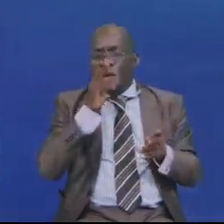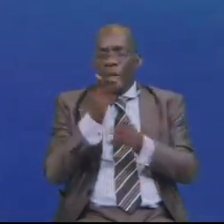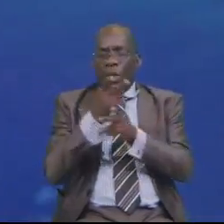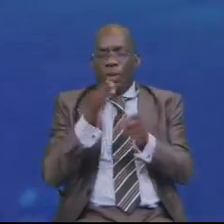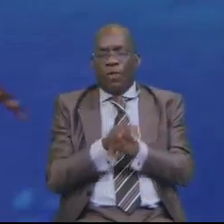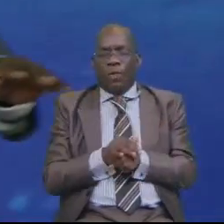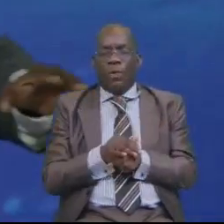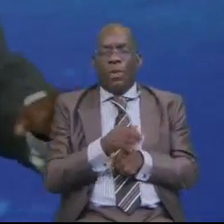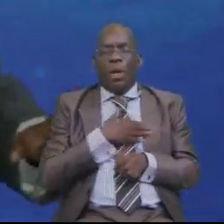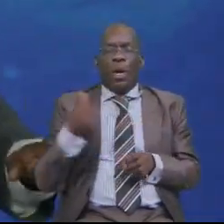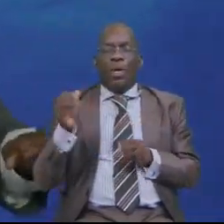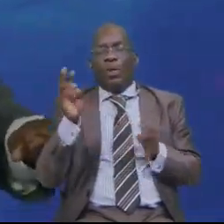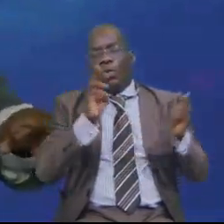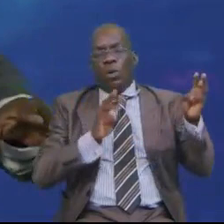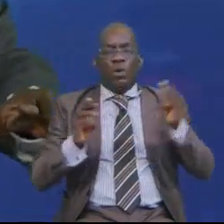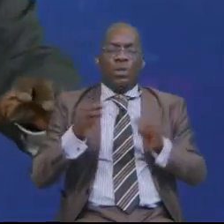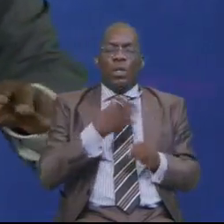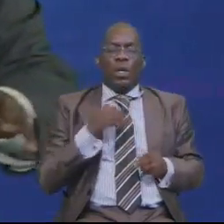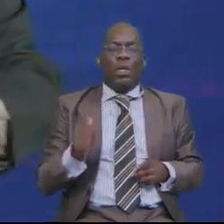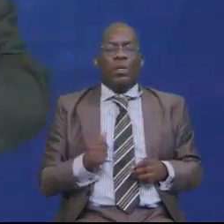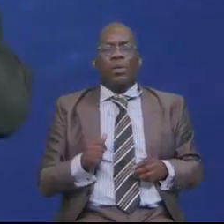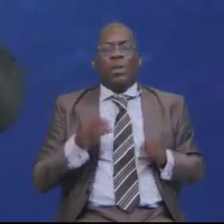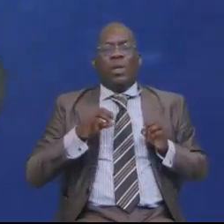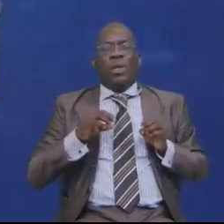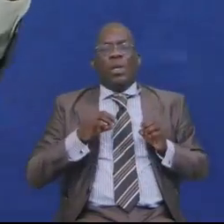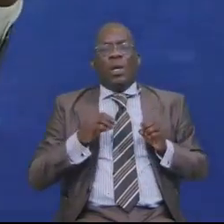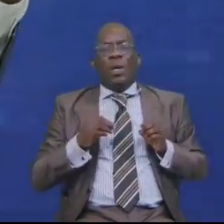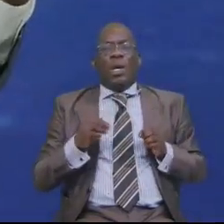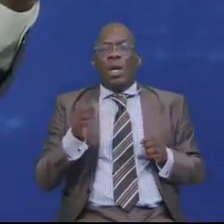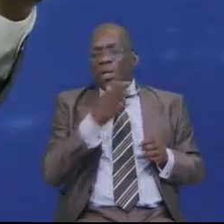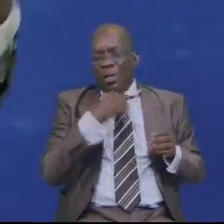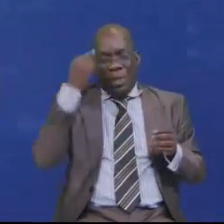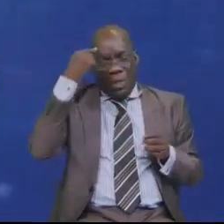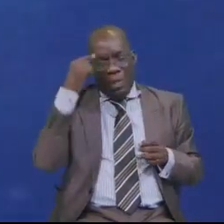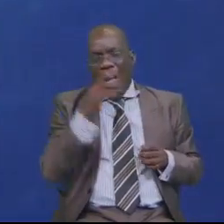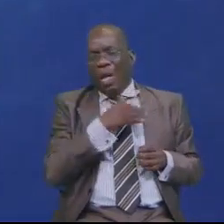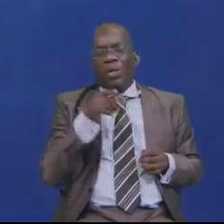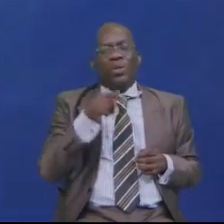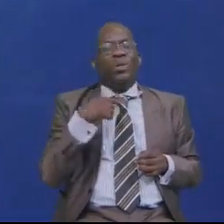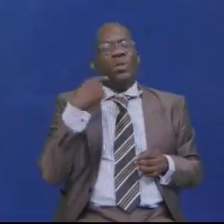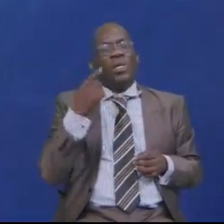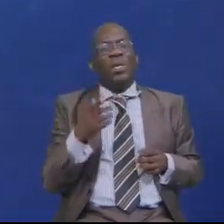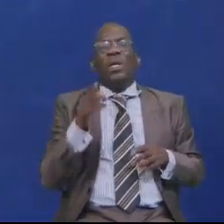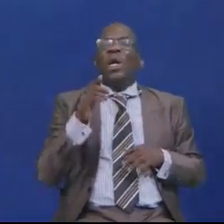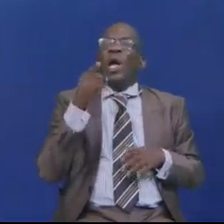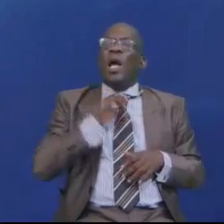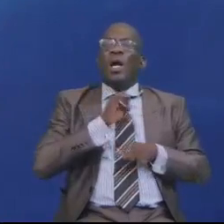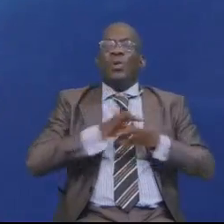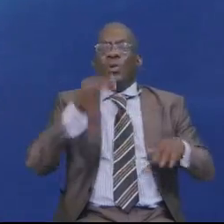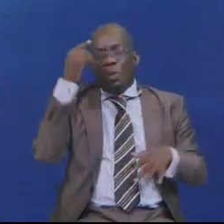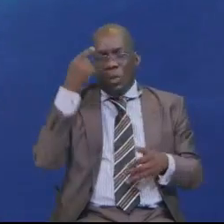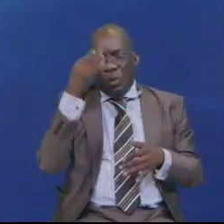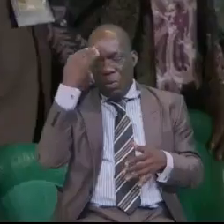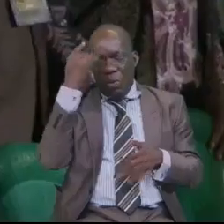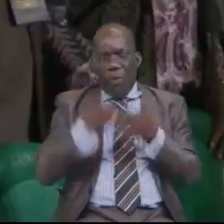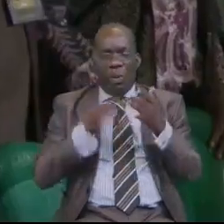and worried and anxious, and you are wumbling, and you are thinking, I don't know what will come again. New courage in